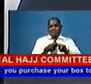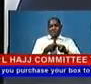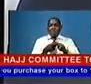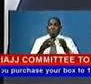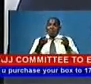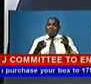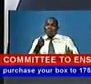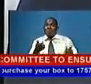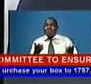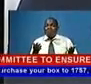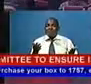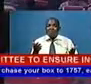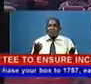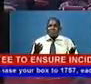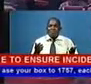That